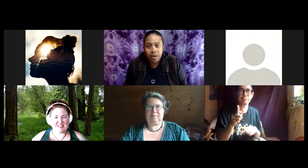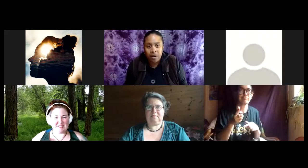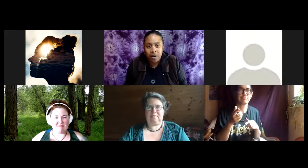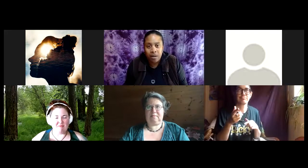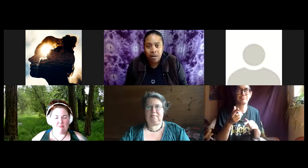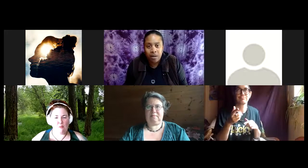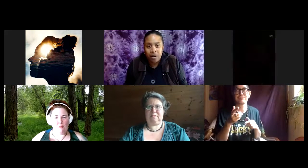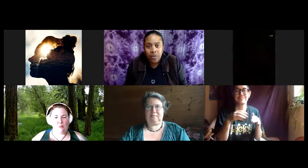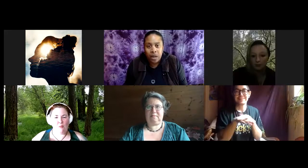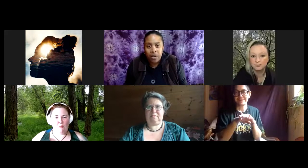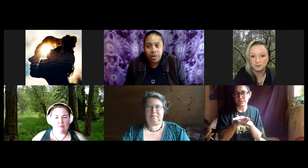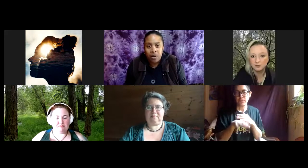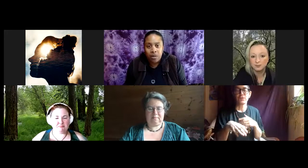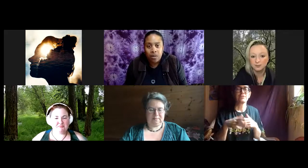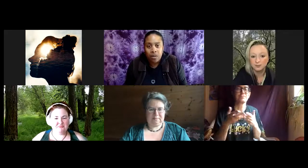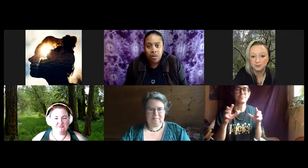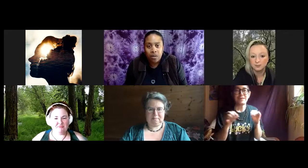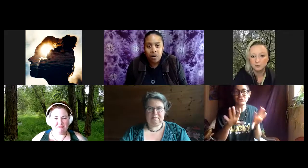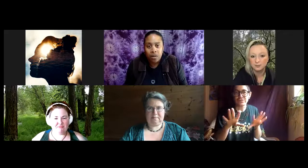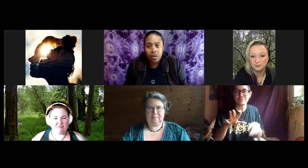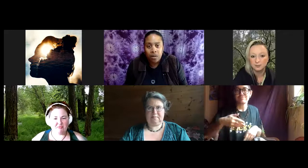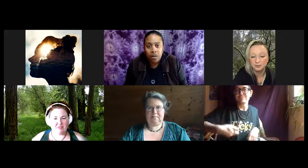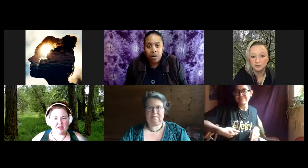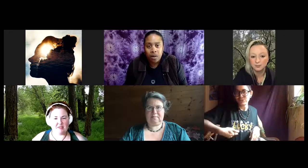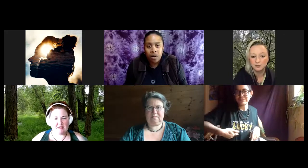sign. And so